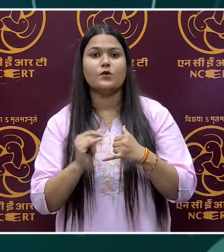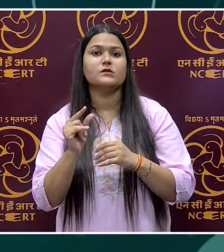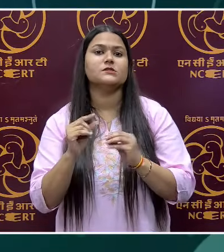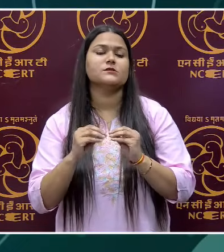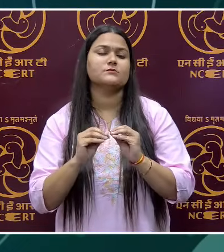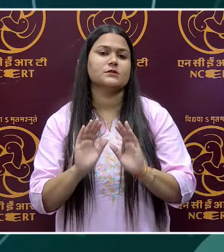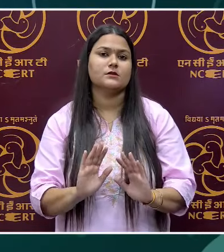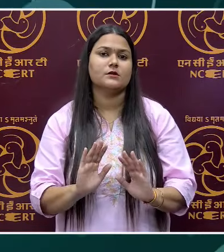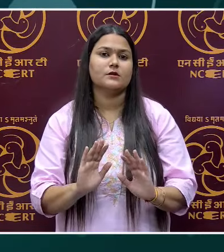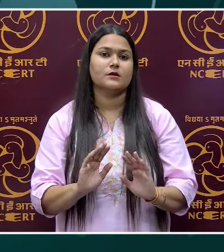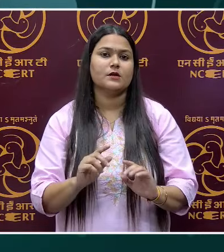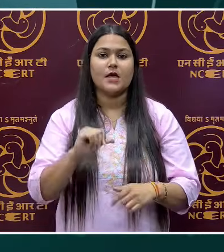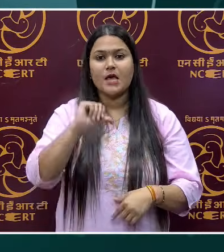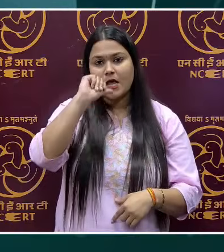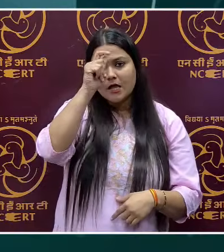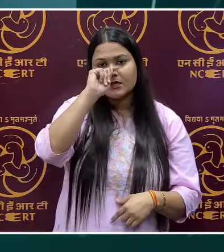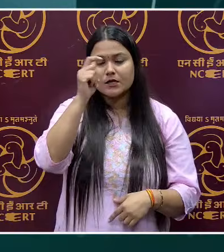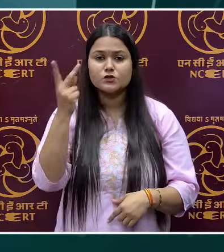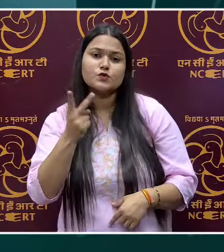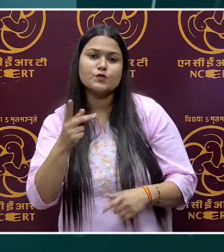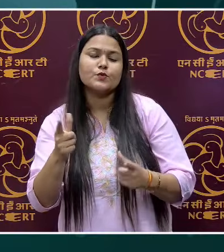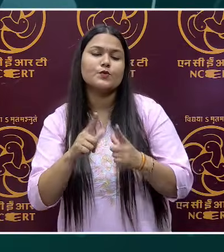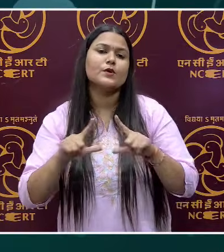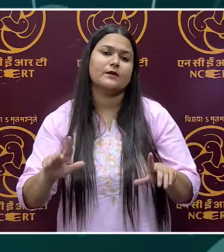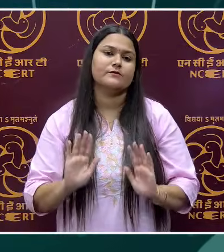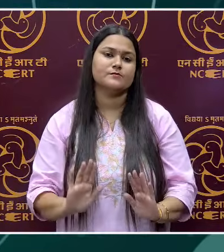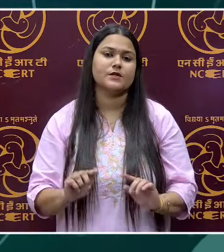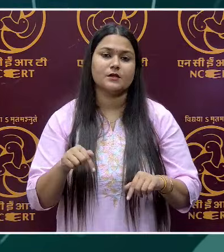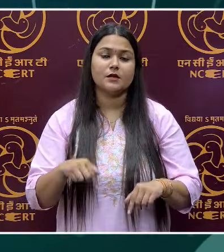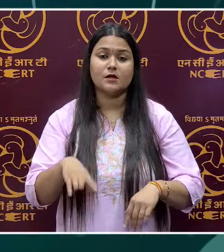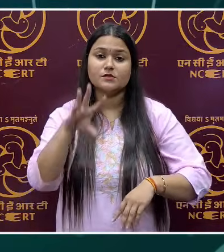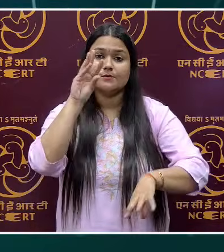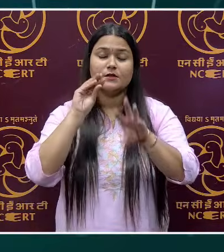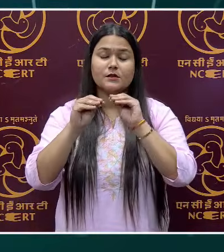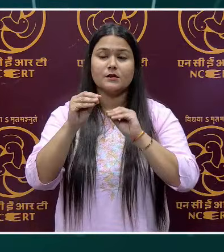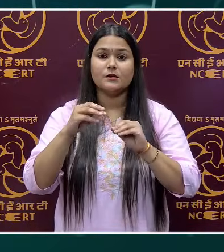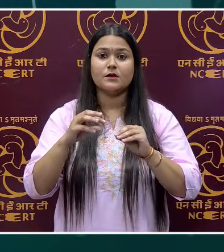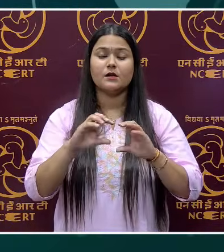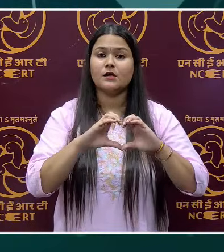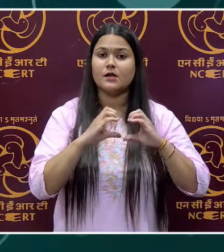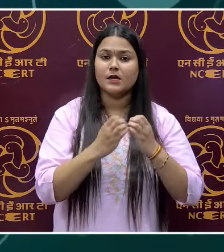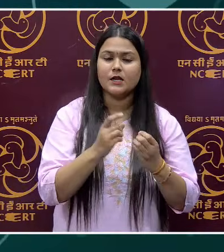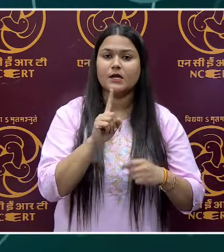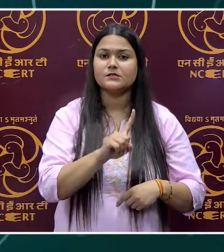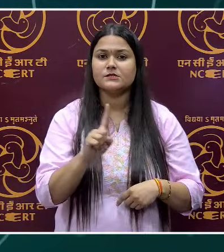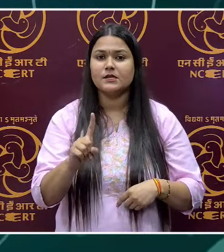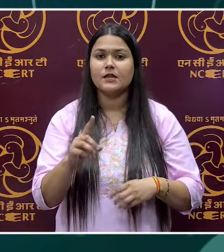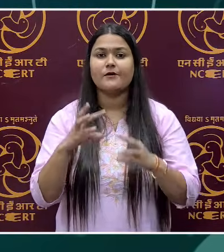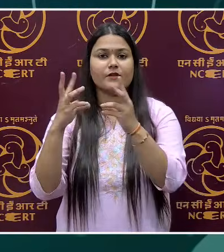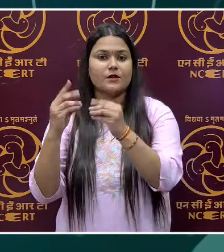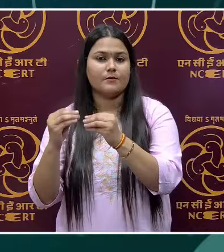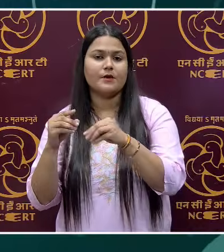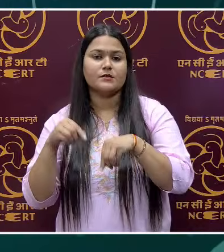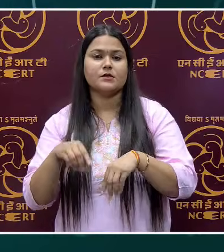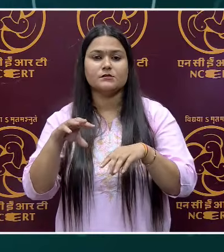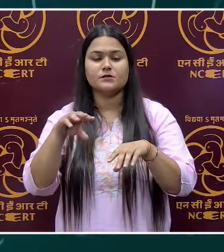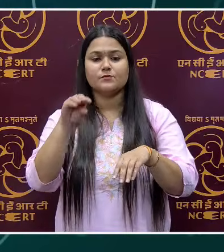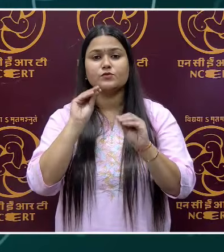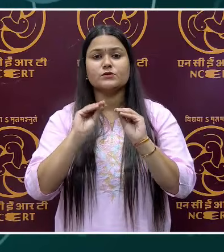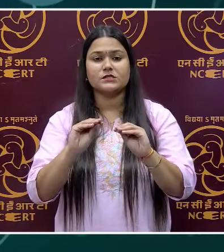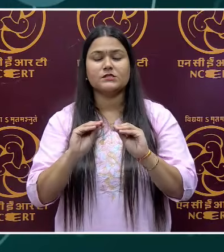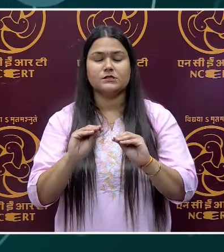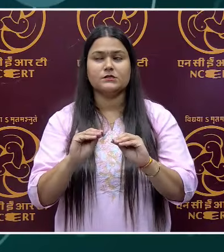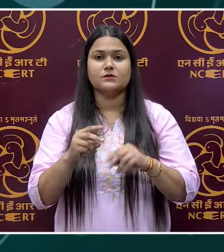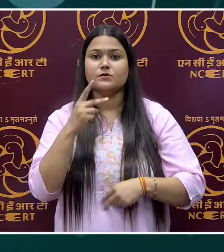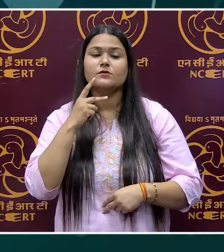in both Hindi and English. Today we are going to learn about grade 11 mathematics. So you